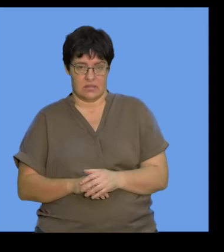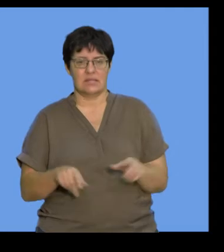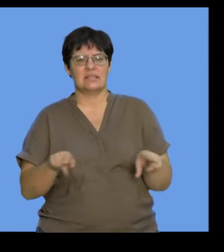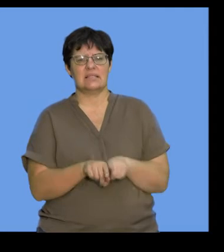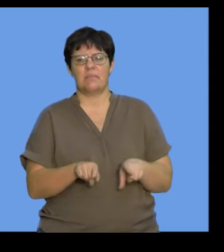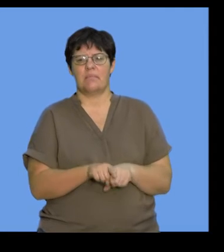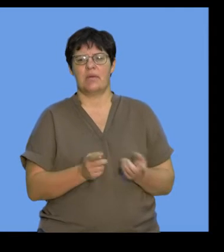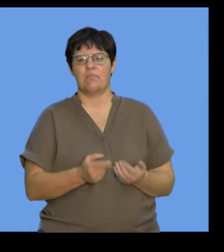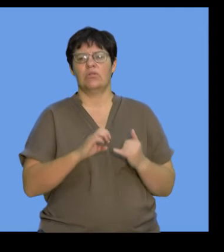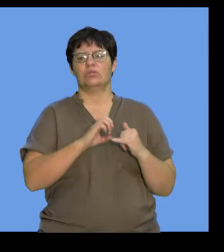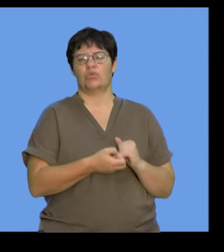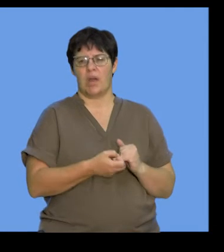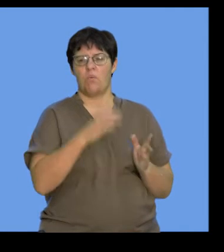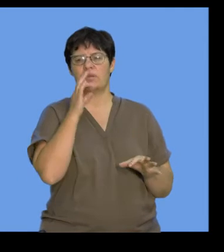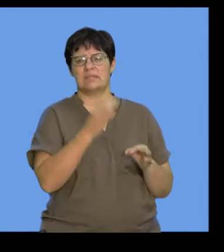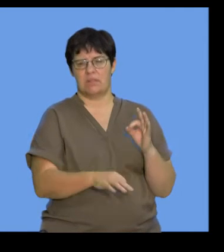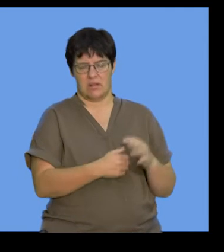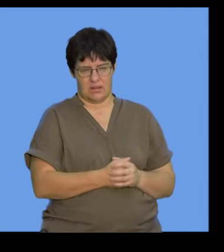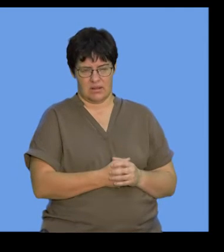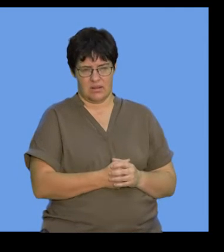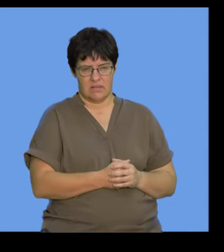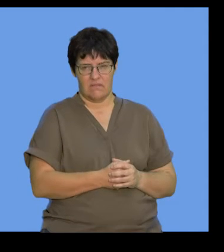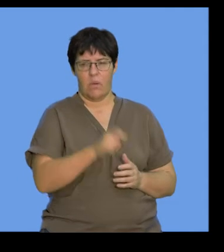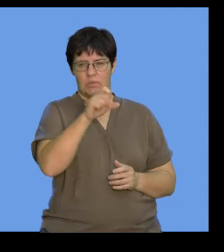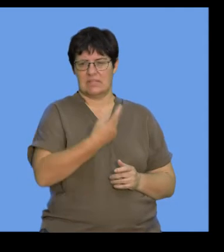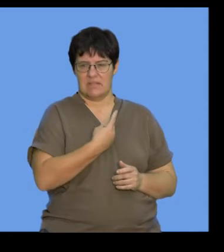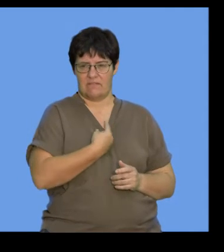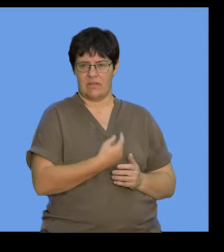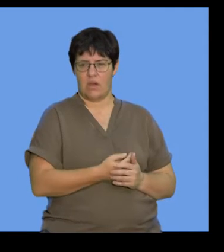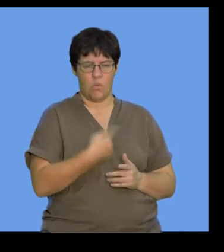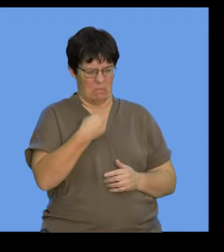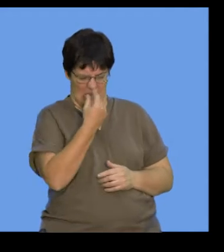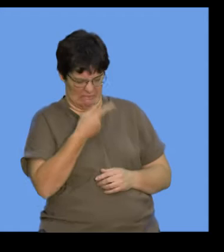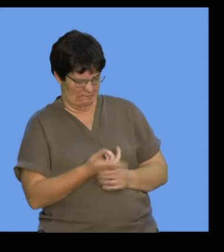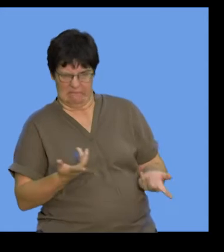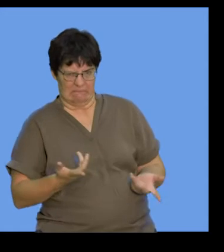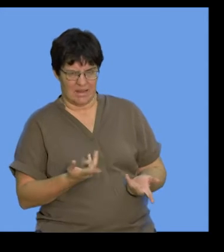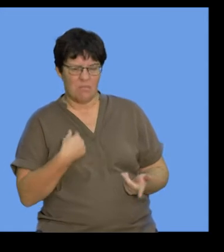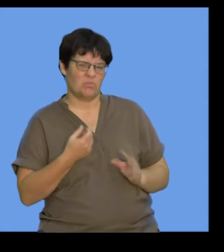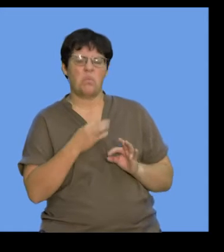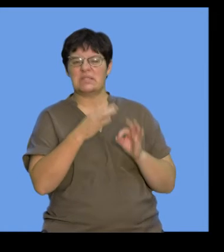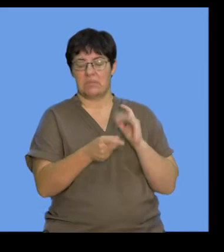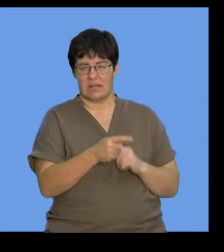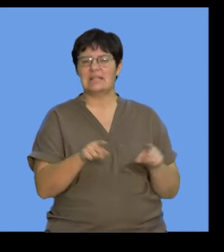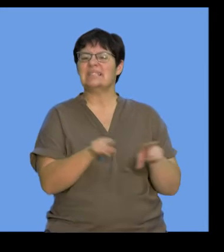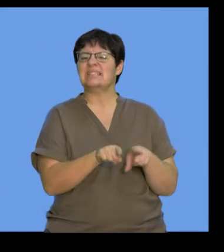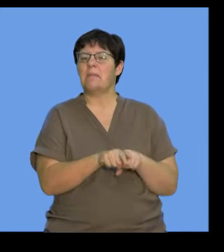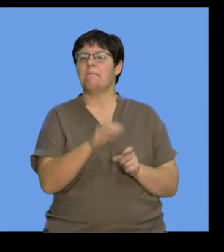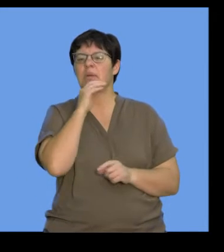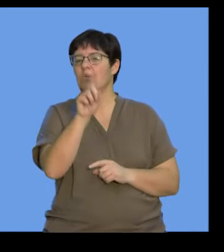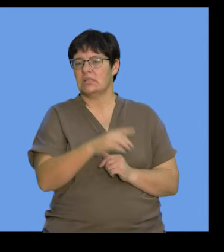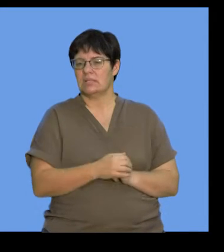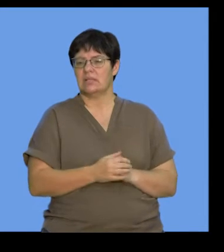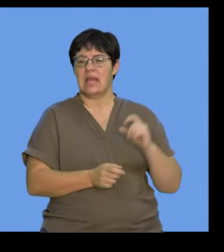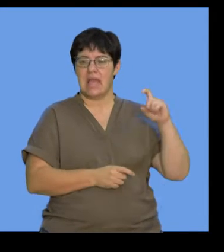is actually the same as, let me just try and simplify it for people like myself who are still trying to understand this. It is